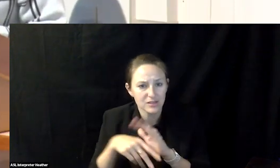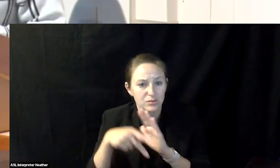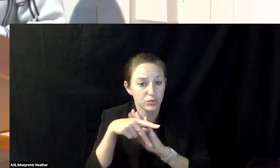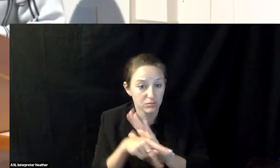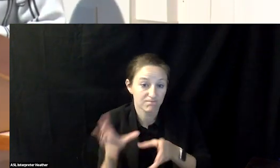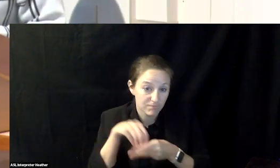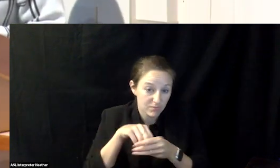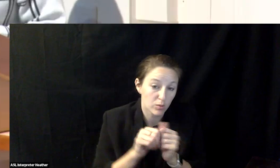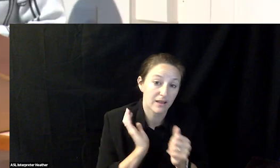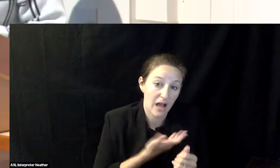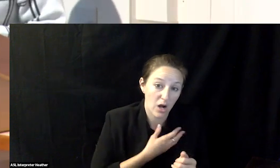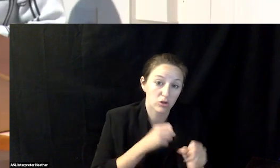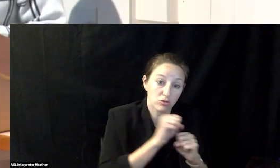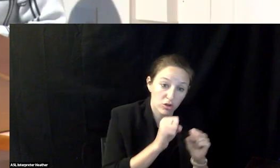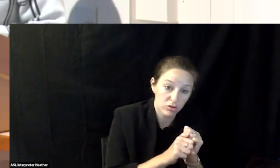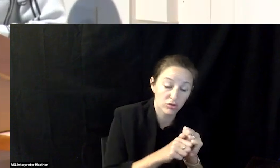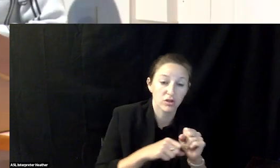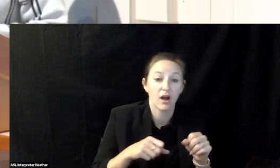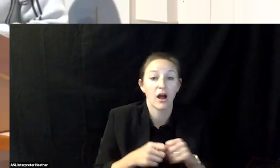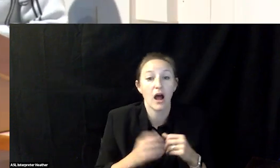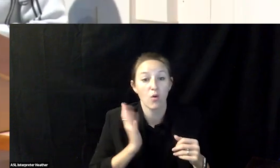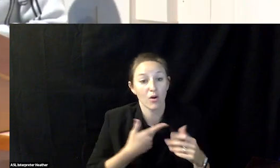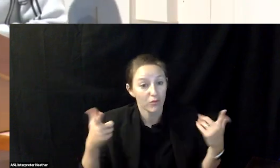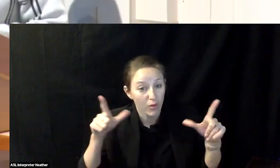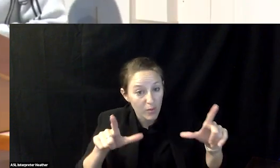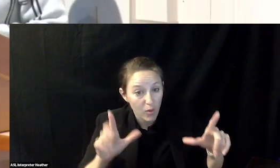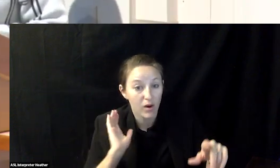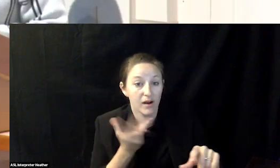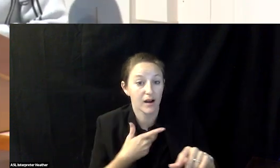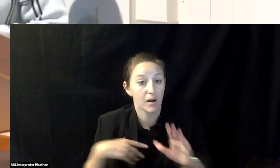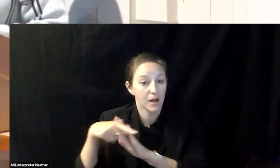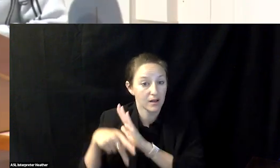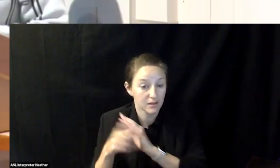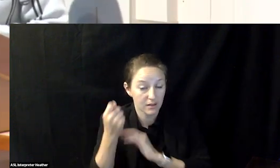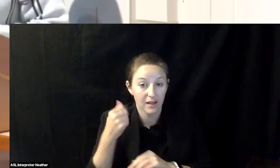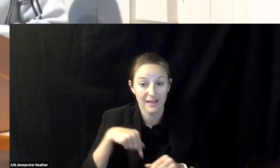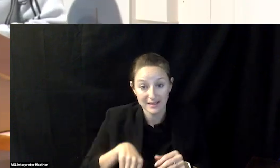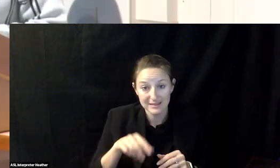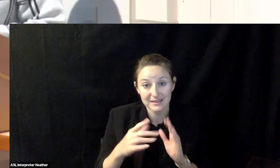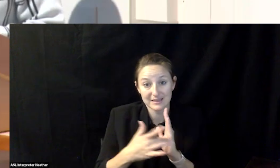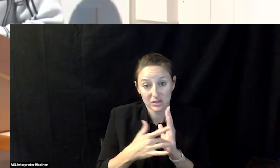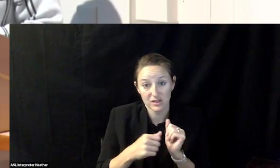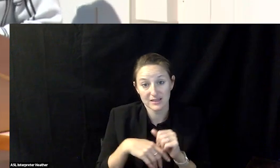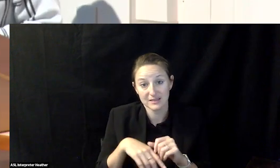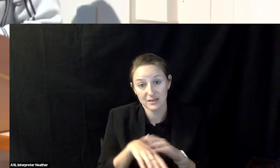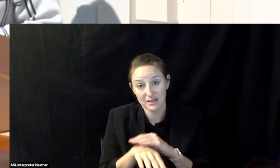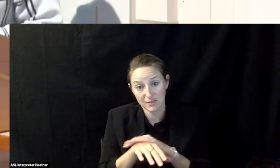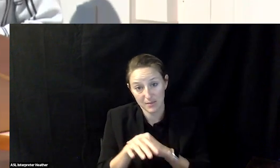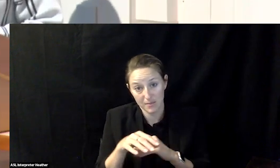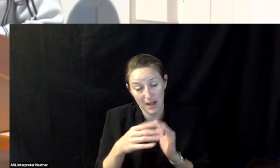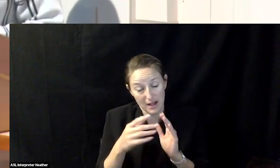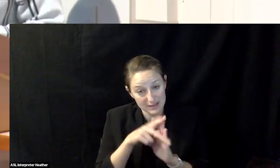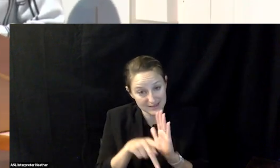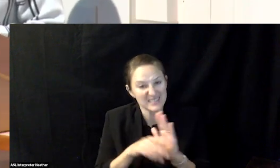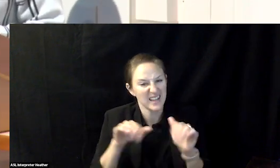structures, in our frameworks, and in our policies? And this digital accessibility policy is an example of how we do that.